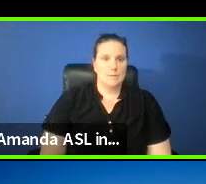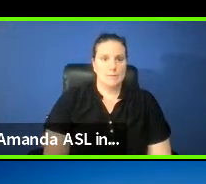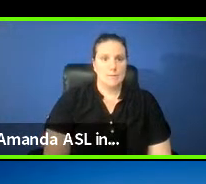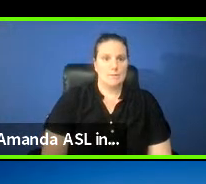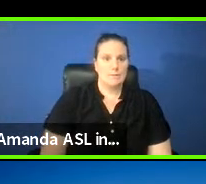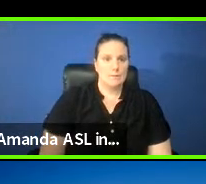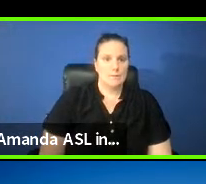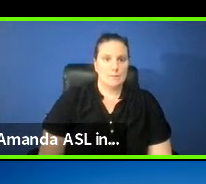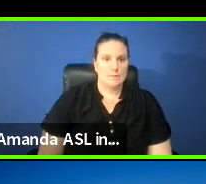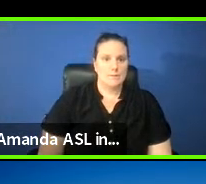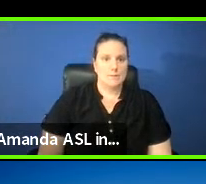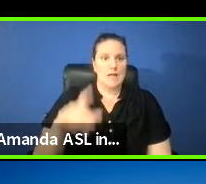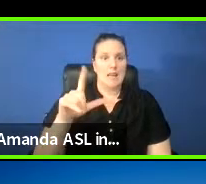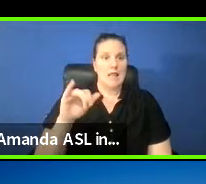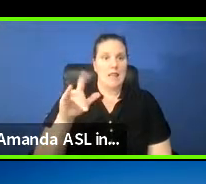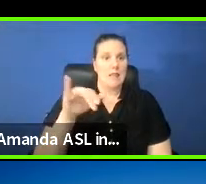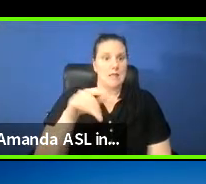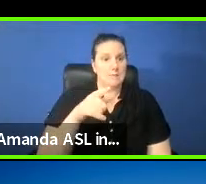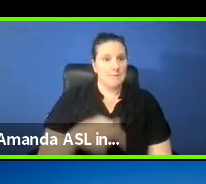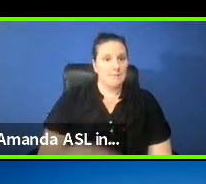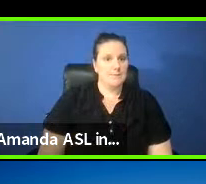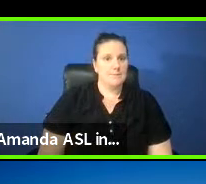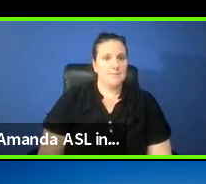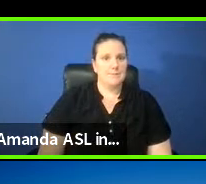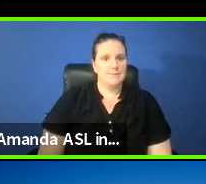How about Lily?